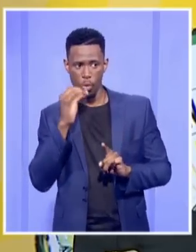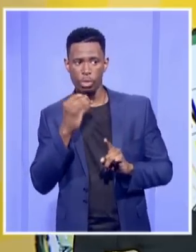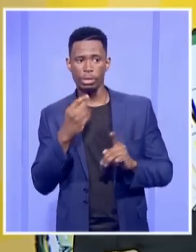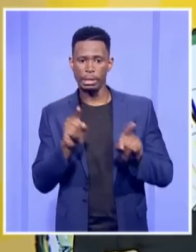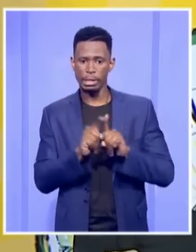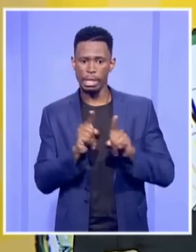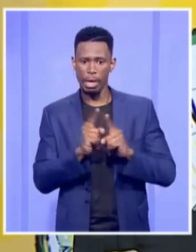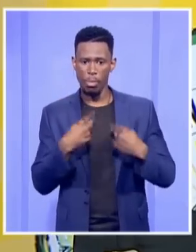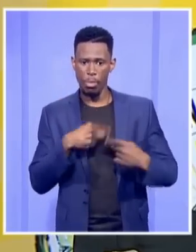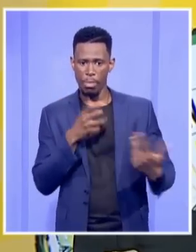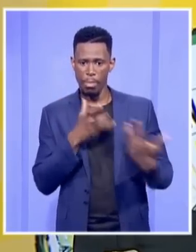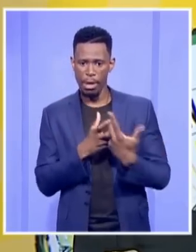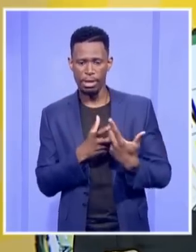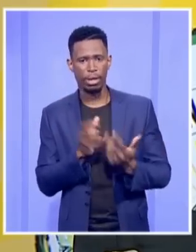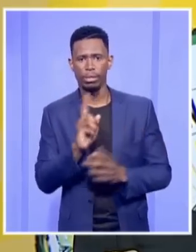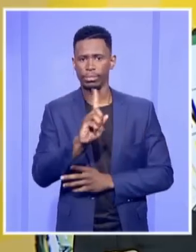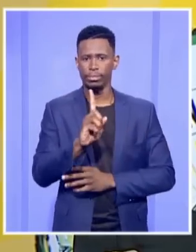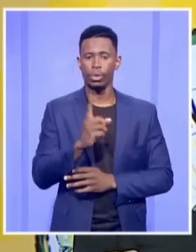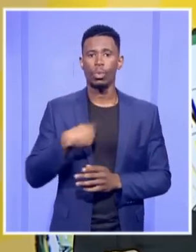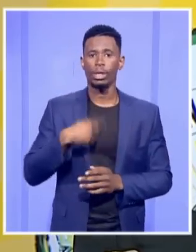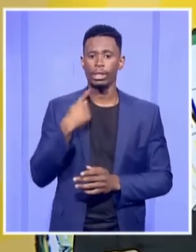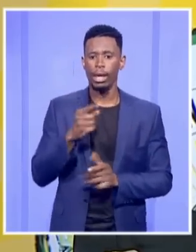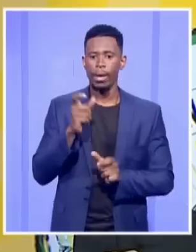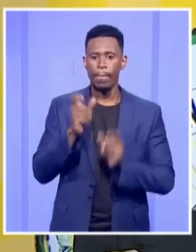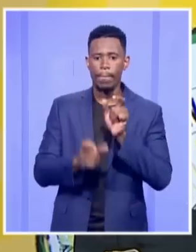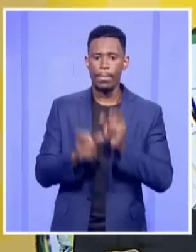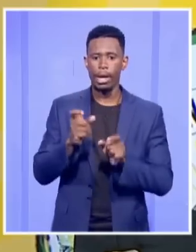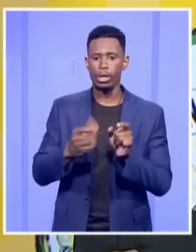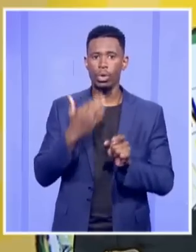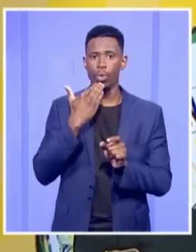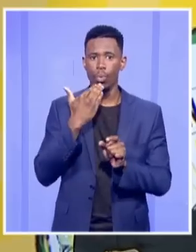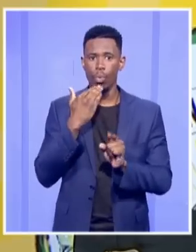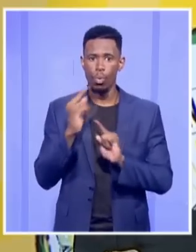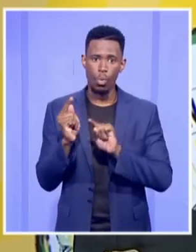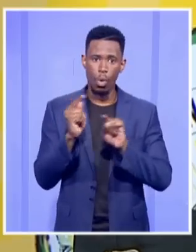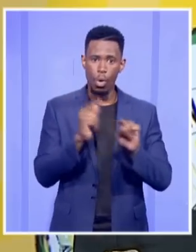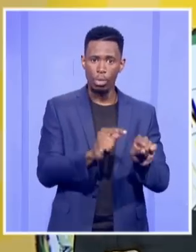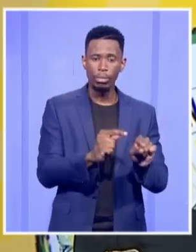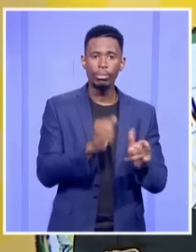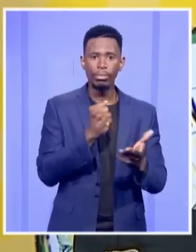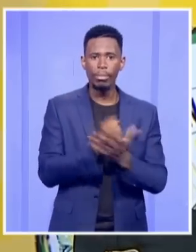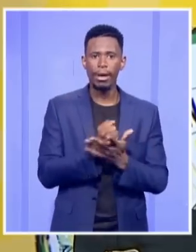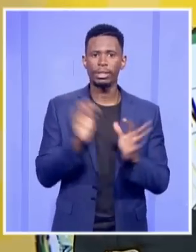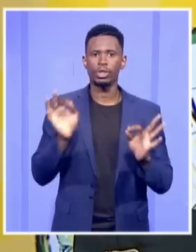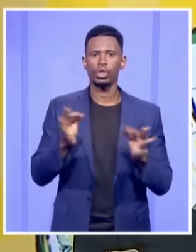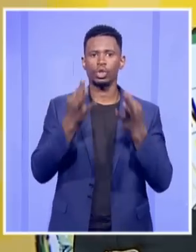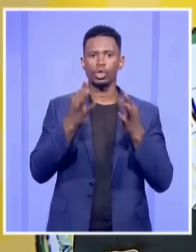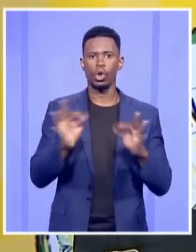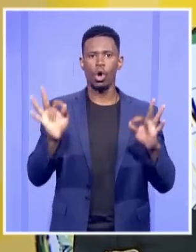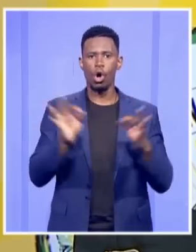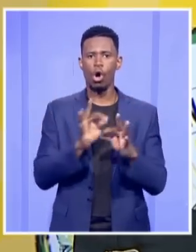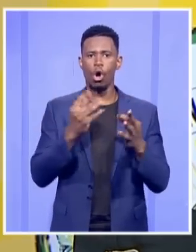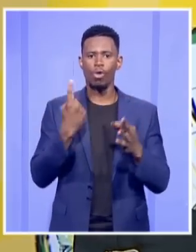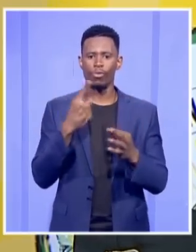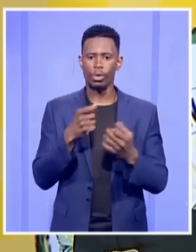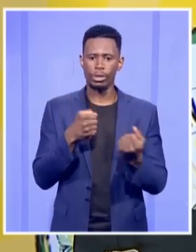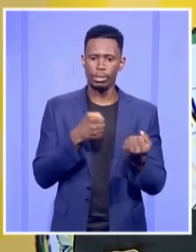Well, we're also saying our delegates must sing songs that reflect our rich history and avoid those that divide